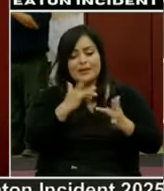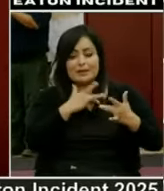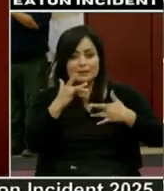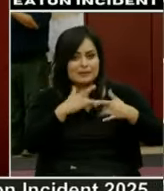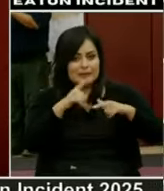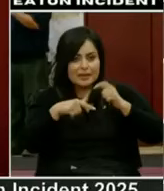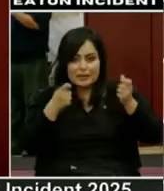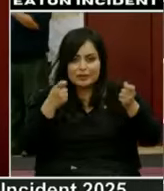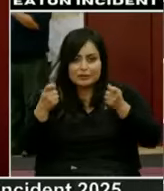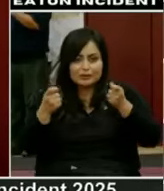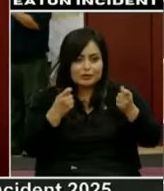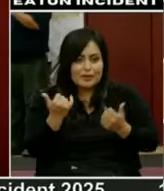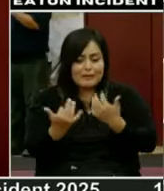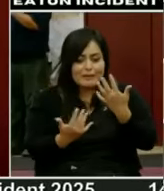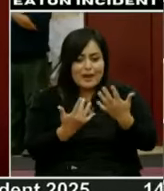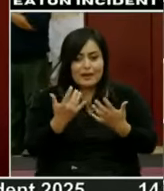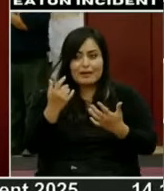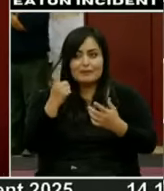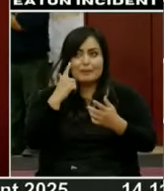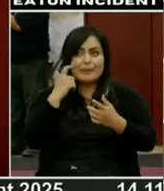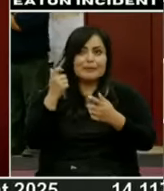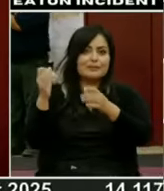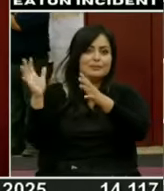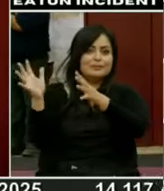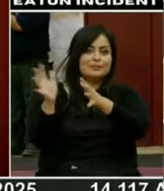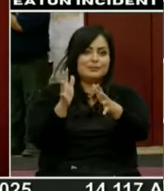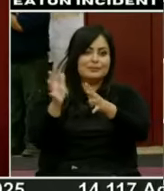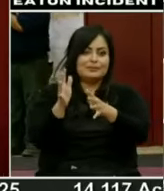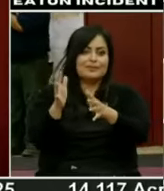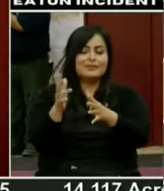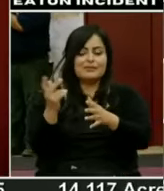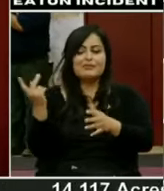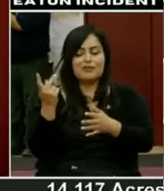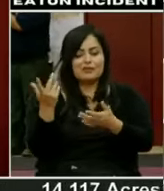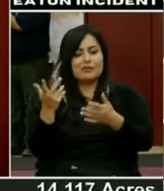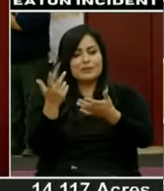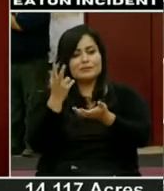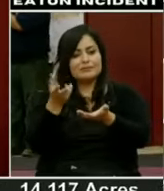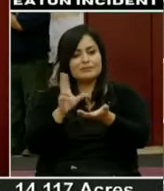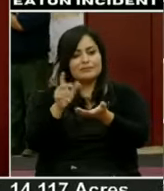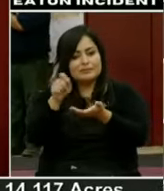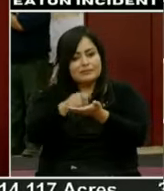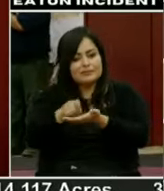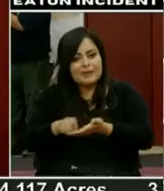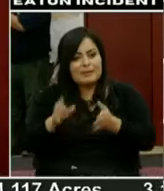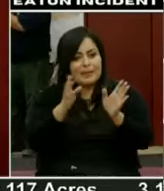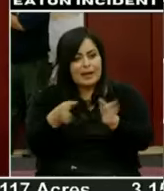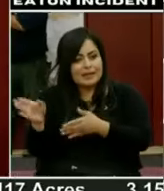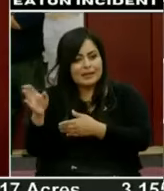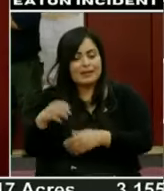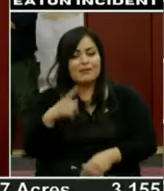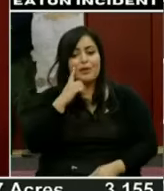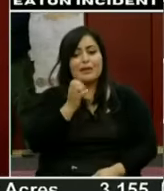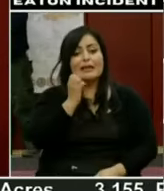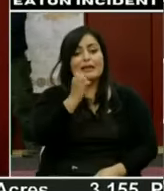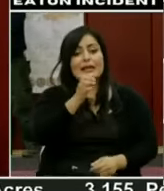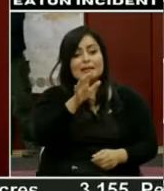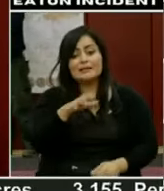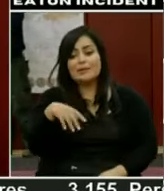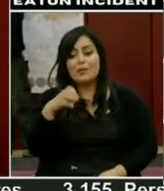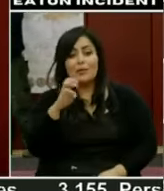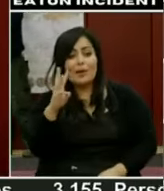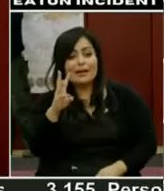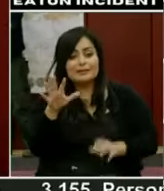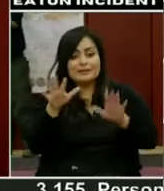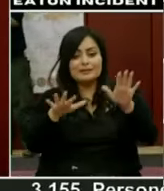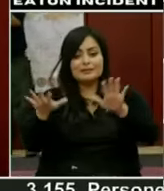to control them during a future wind events. So we do have plans in place both on the east side of the fire and on the west side of the